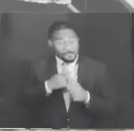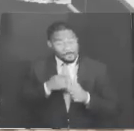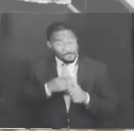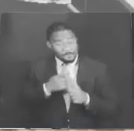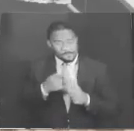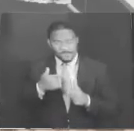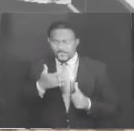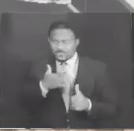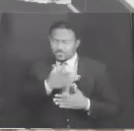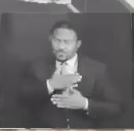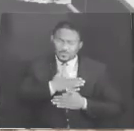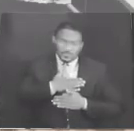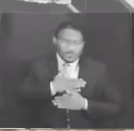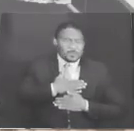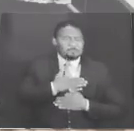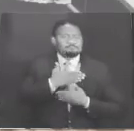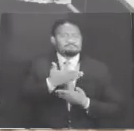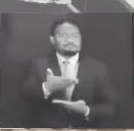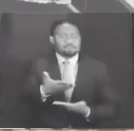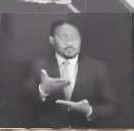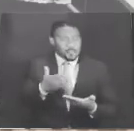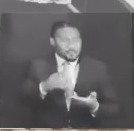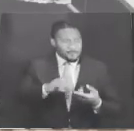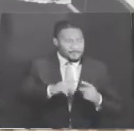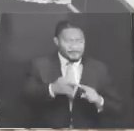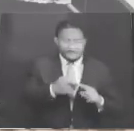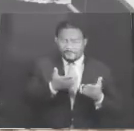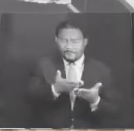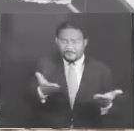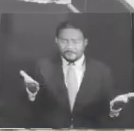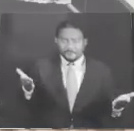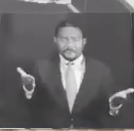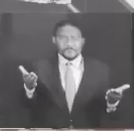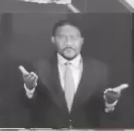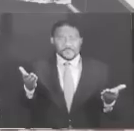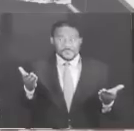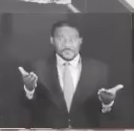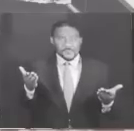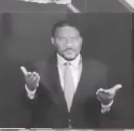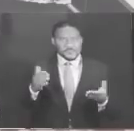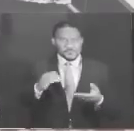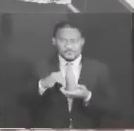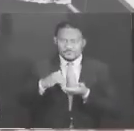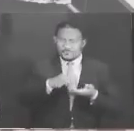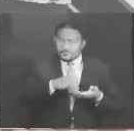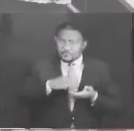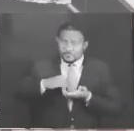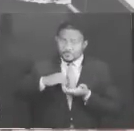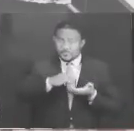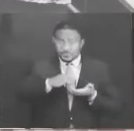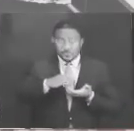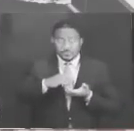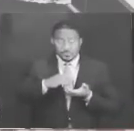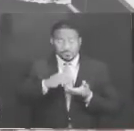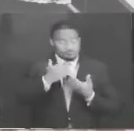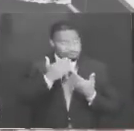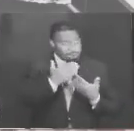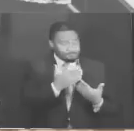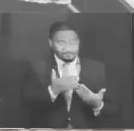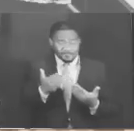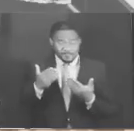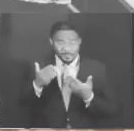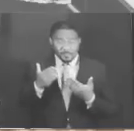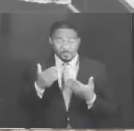my sincere appreciation to colleagues for their continued cooperation. Right, Honorable